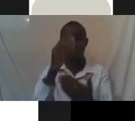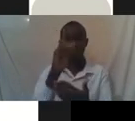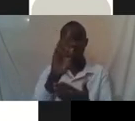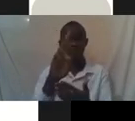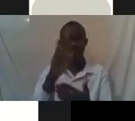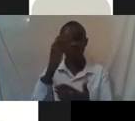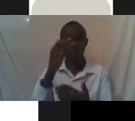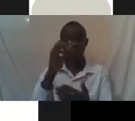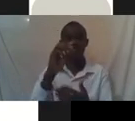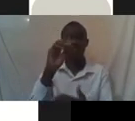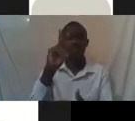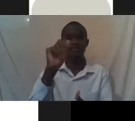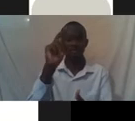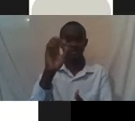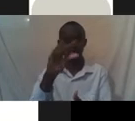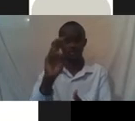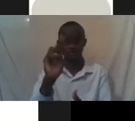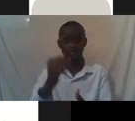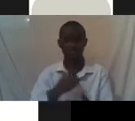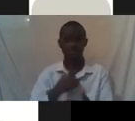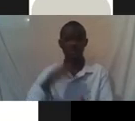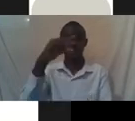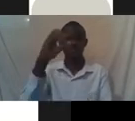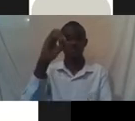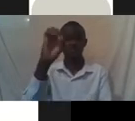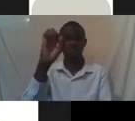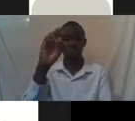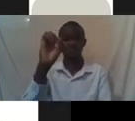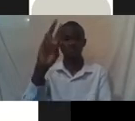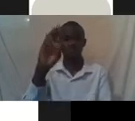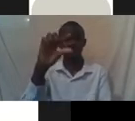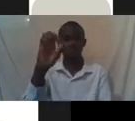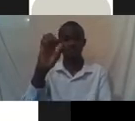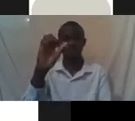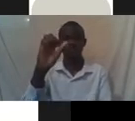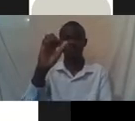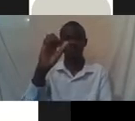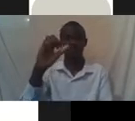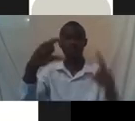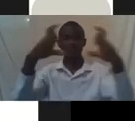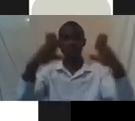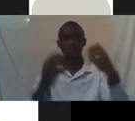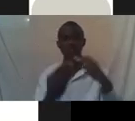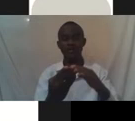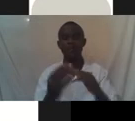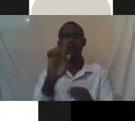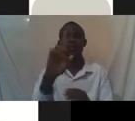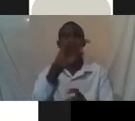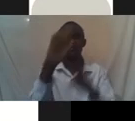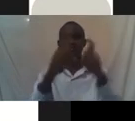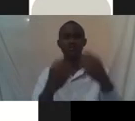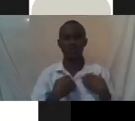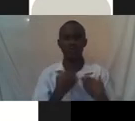Kangu. I'm George Awala. I work with the Voluntary Service Overseas and also chair of the SDGs Kenya Forum. One of the questions I have